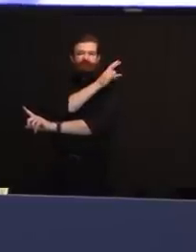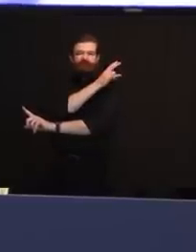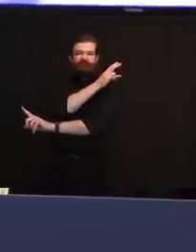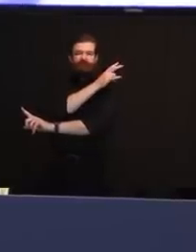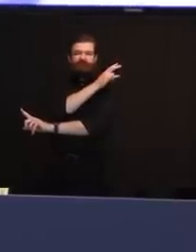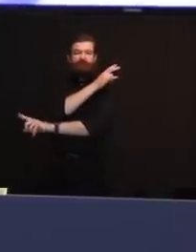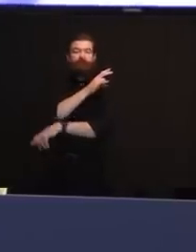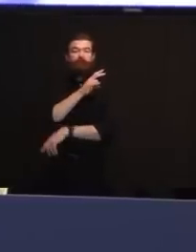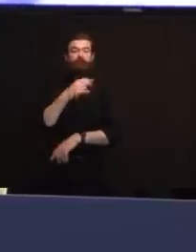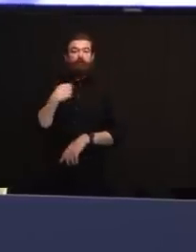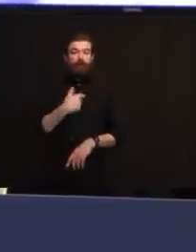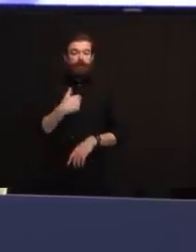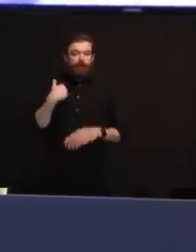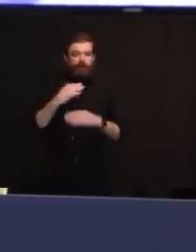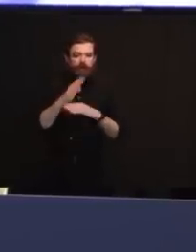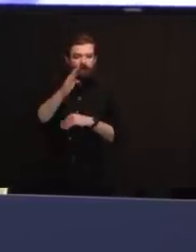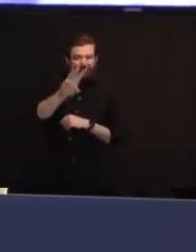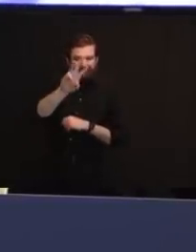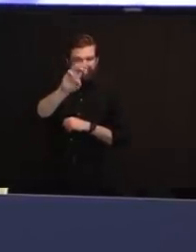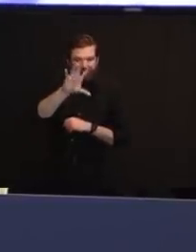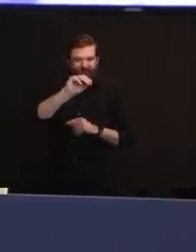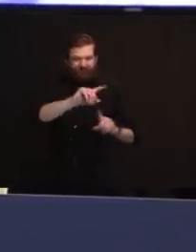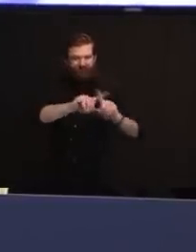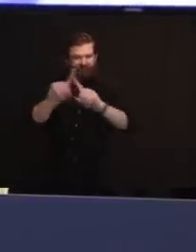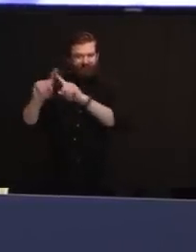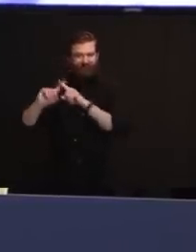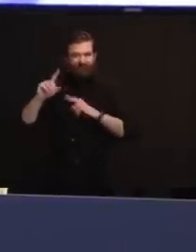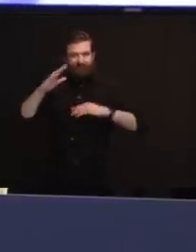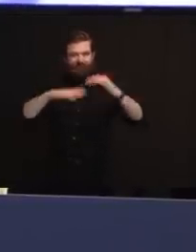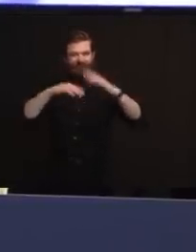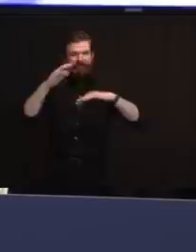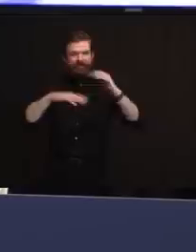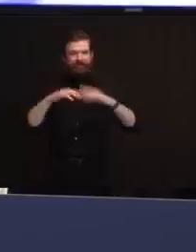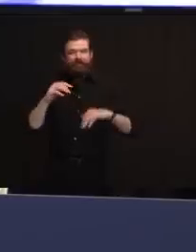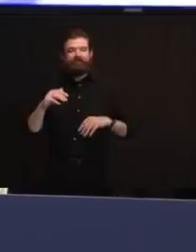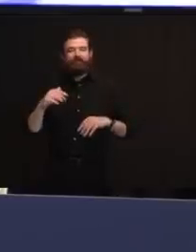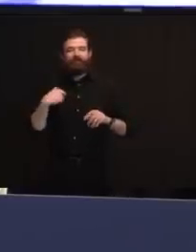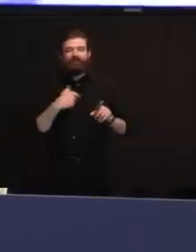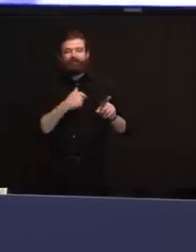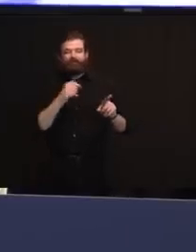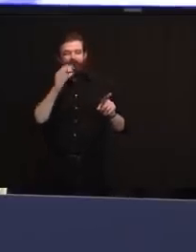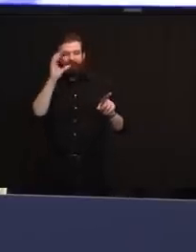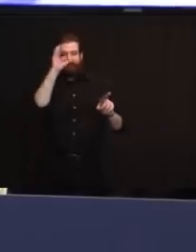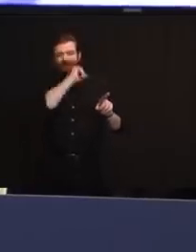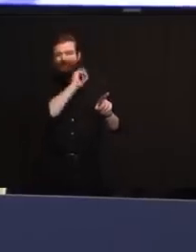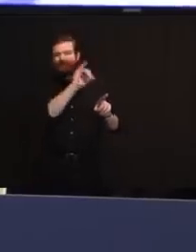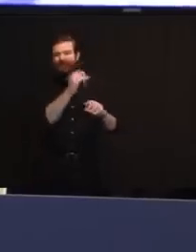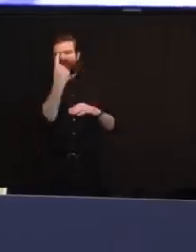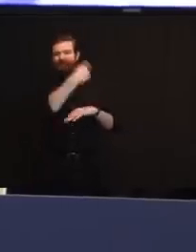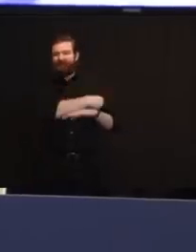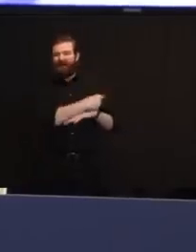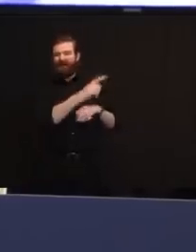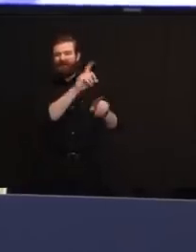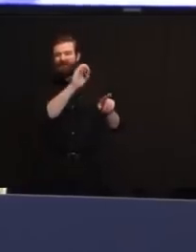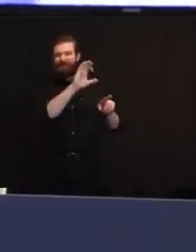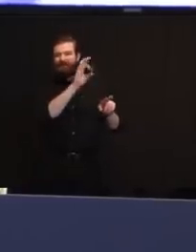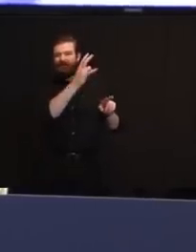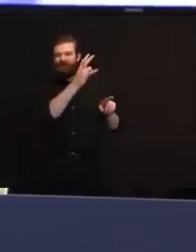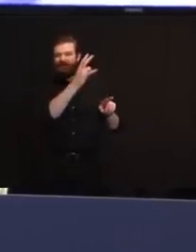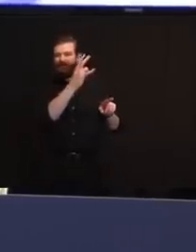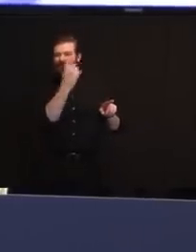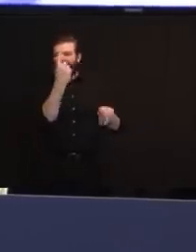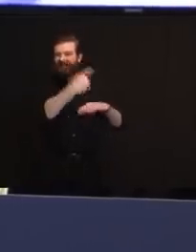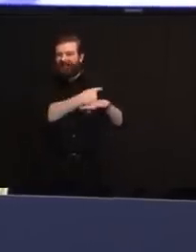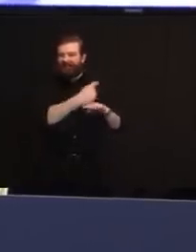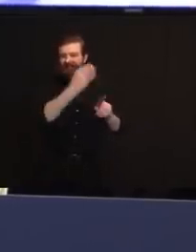650. We missed that date by a day, and they wouldn't. We asked to be able to start on the 21st, and they said no.